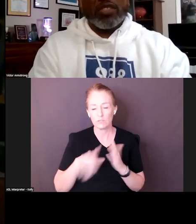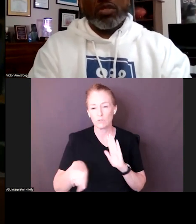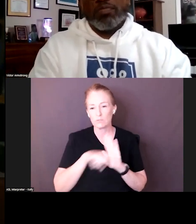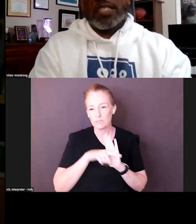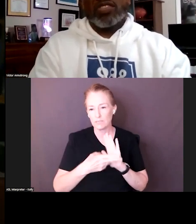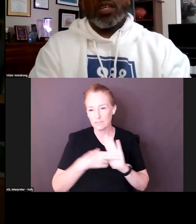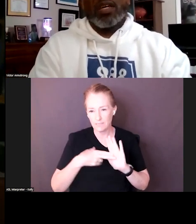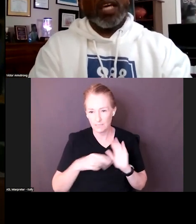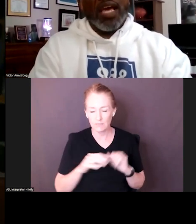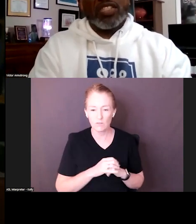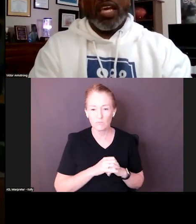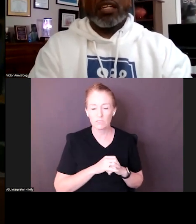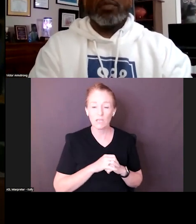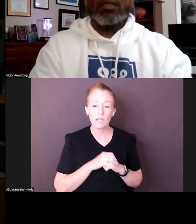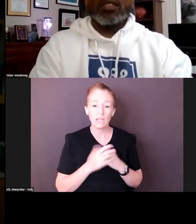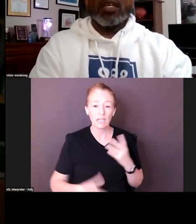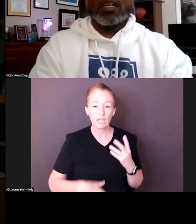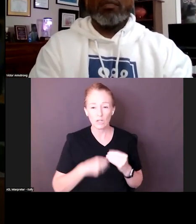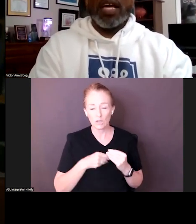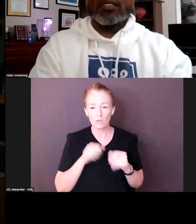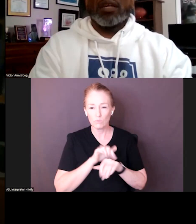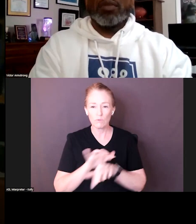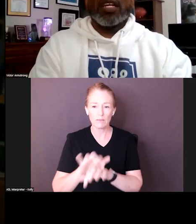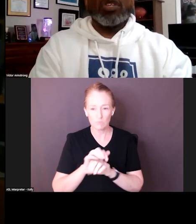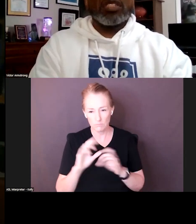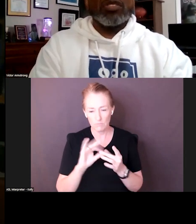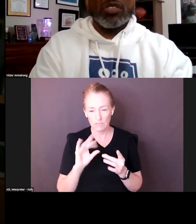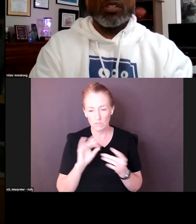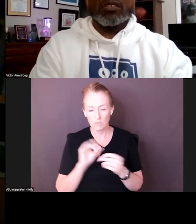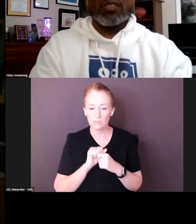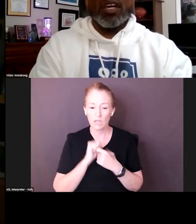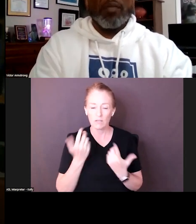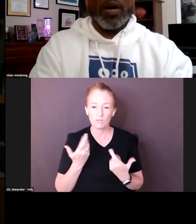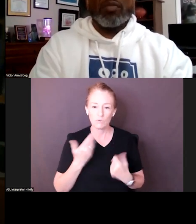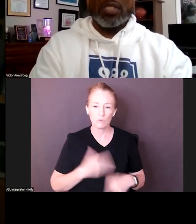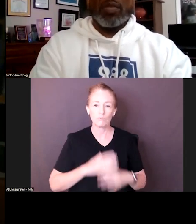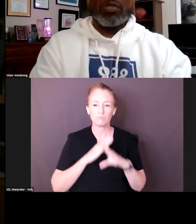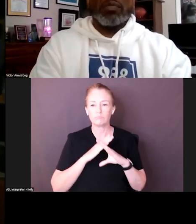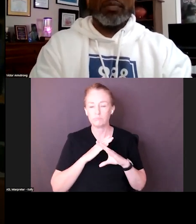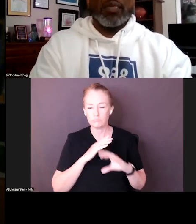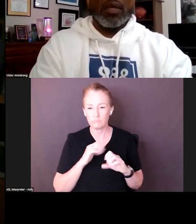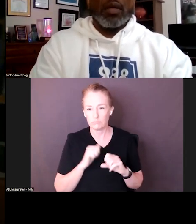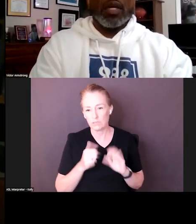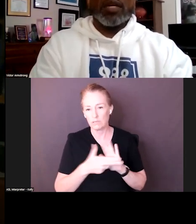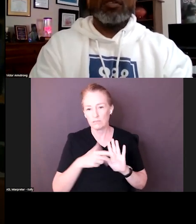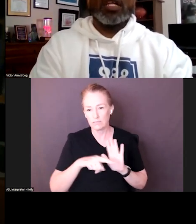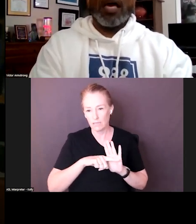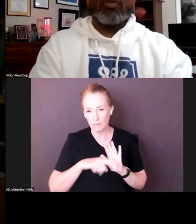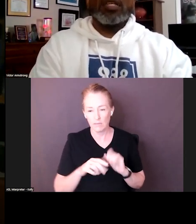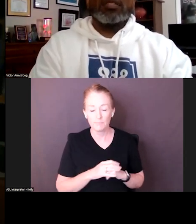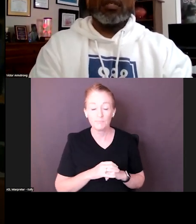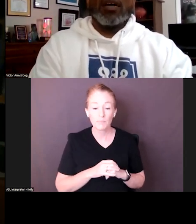and grassroots messaging to educate communities, combat stigma, and address concerns about receiving treatment.